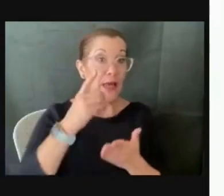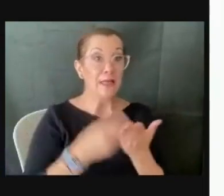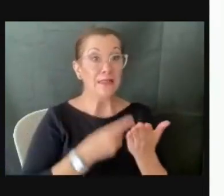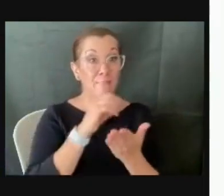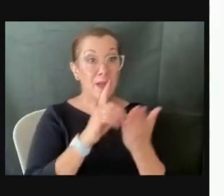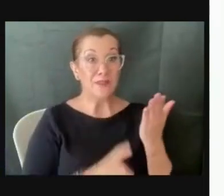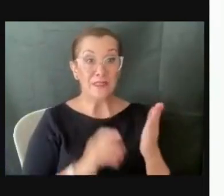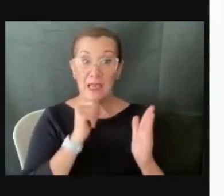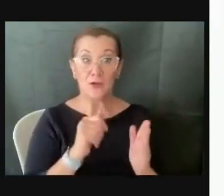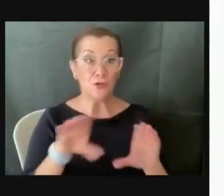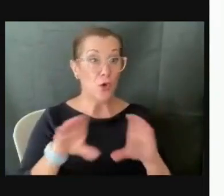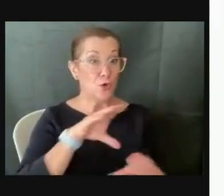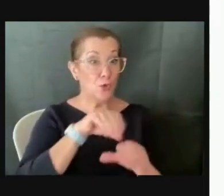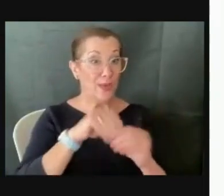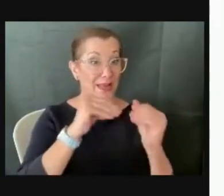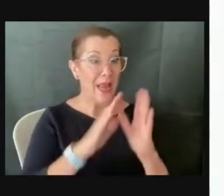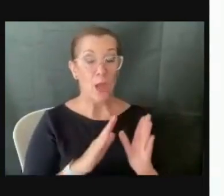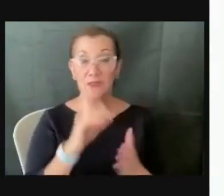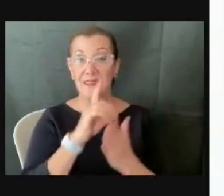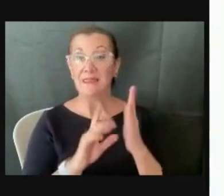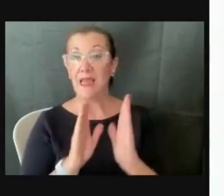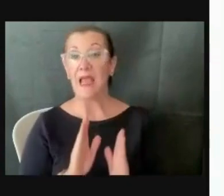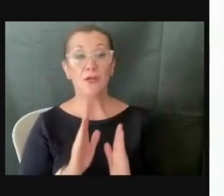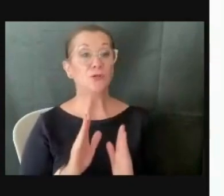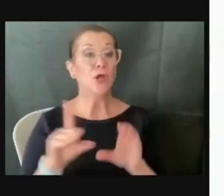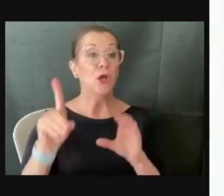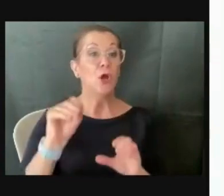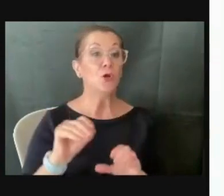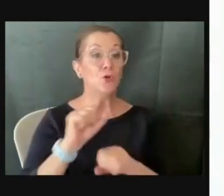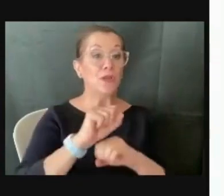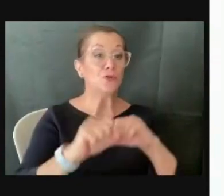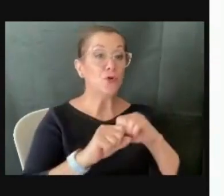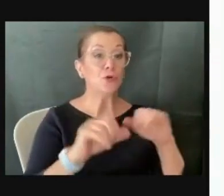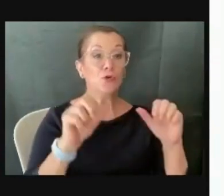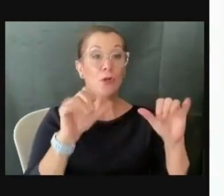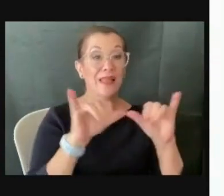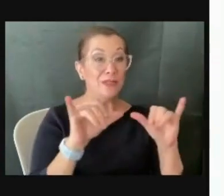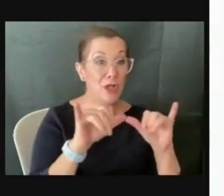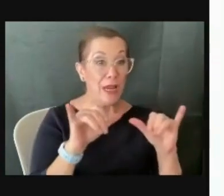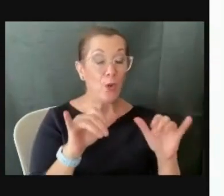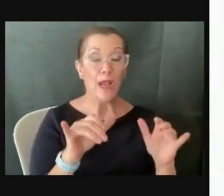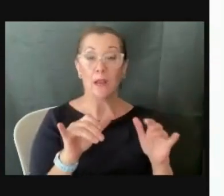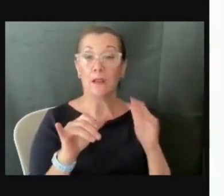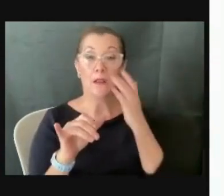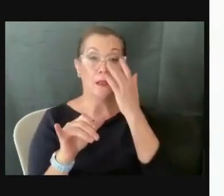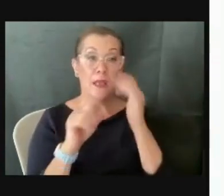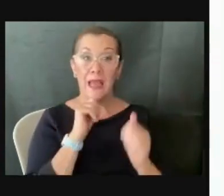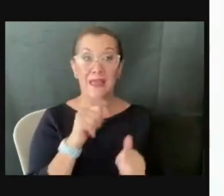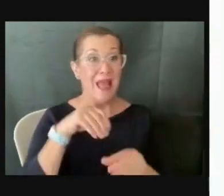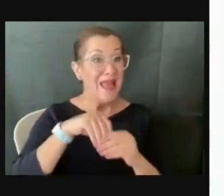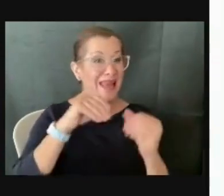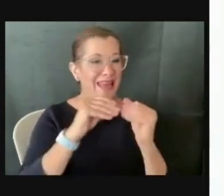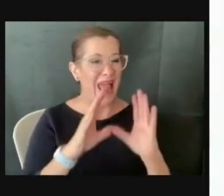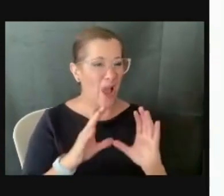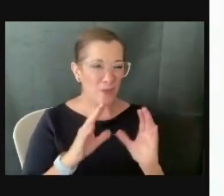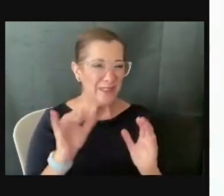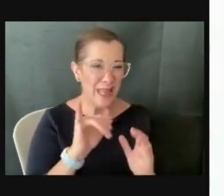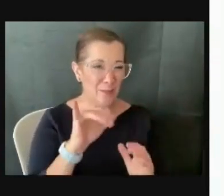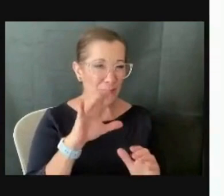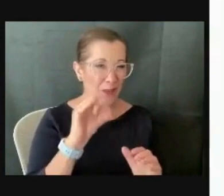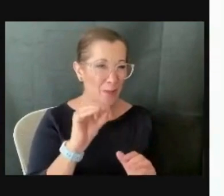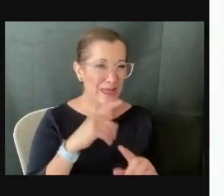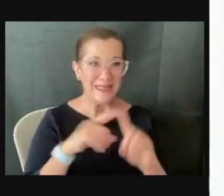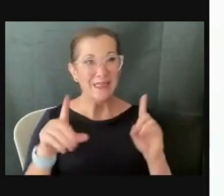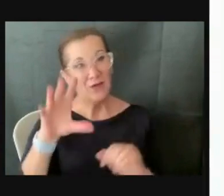For example, a lot of designers are doing structural engineering, not in-house. That's usually